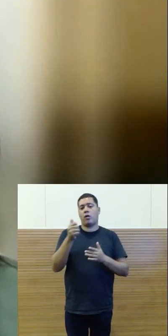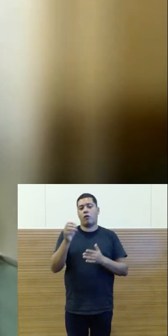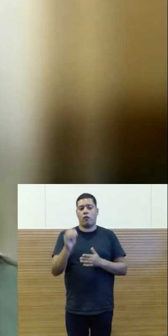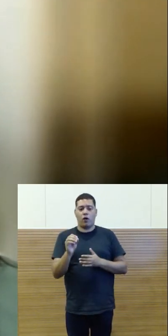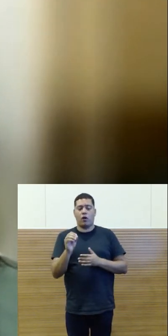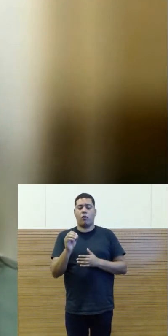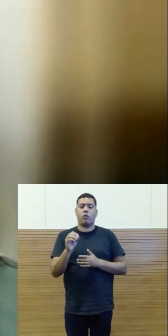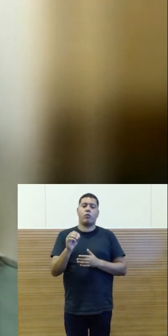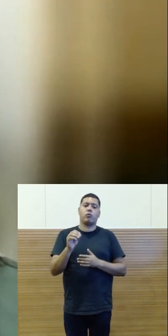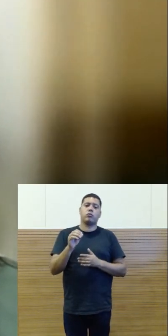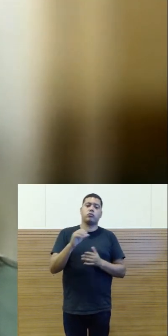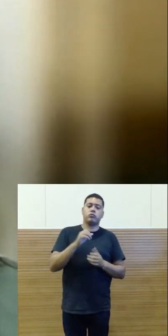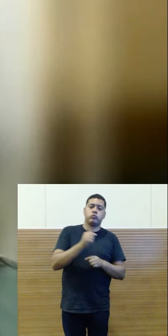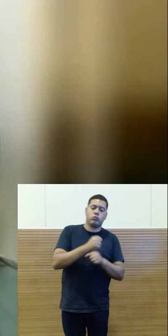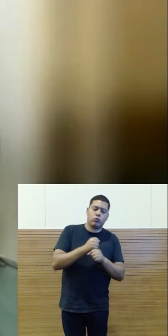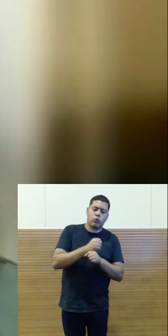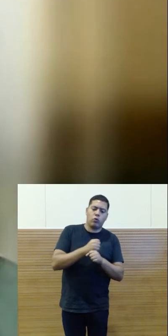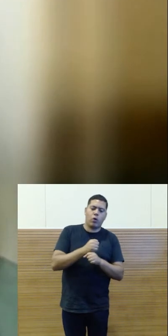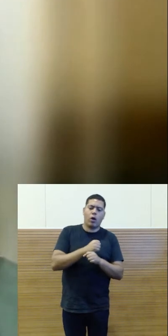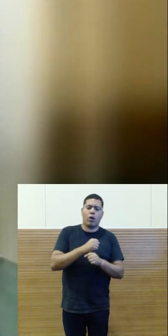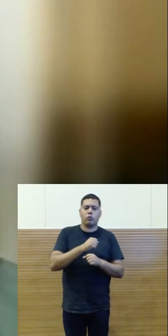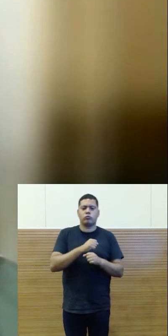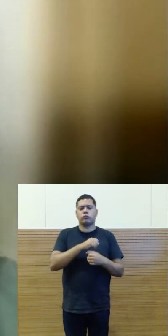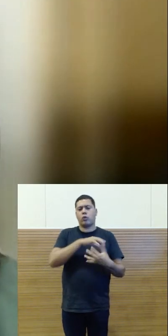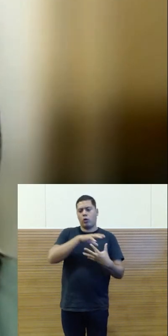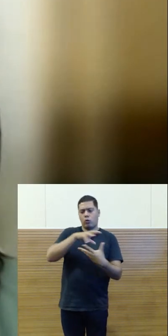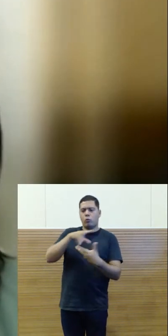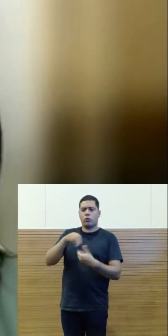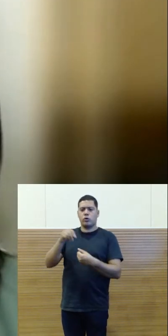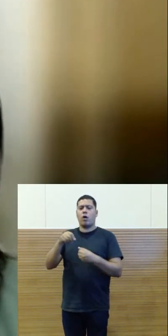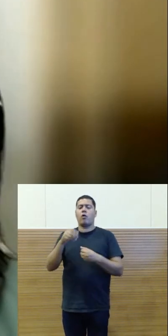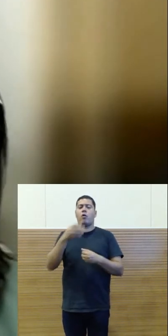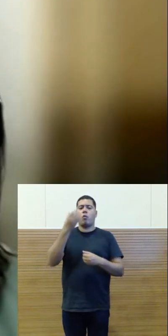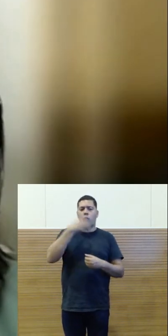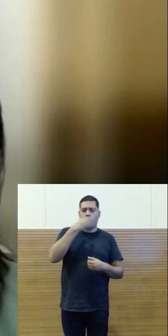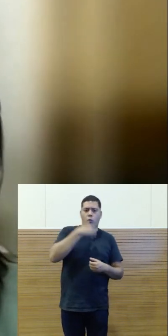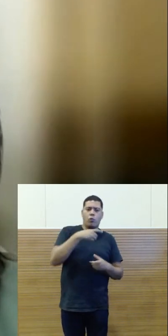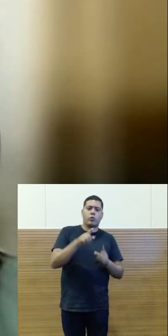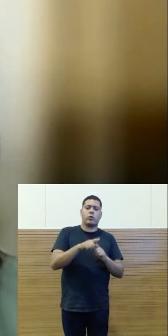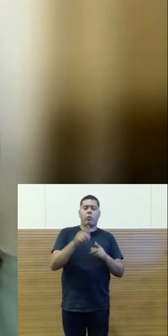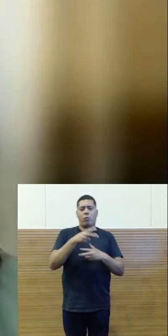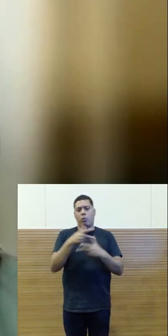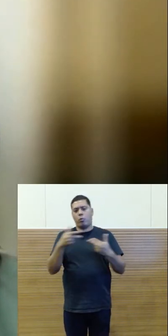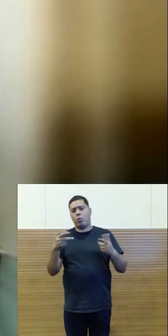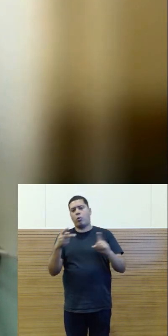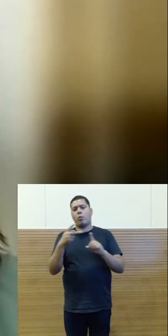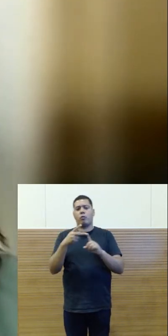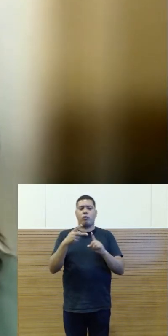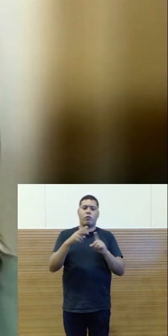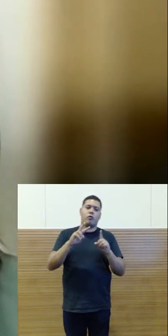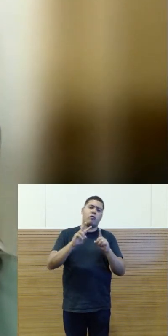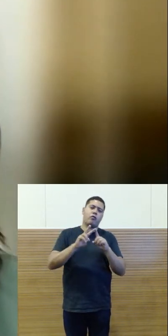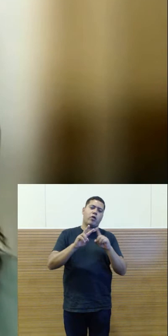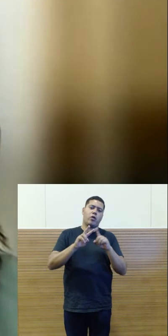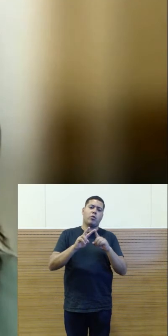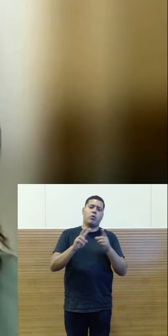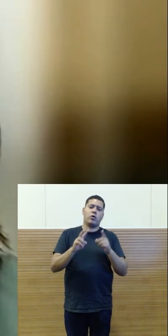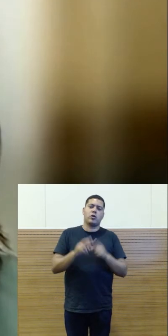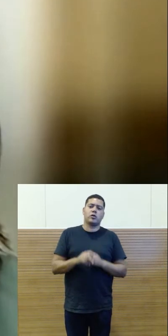other regional FAO agenda for food and vegetables, for the food and vegetable